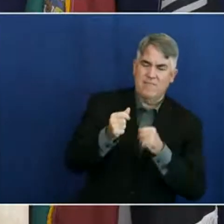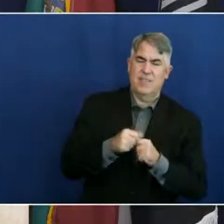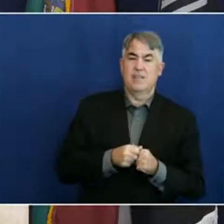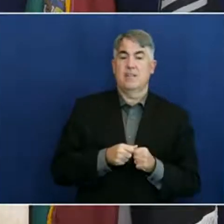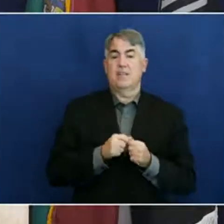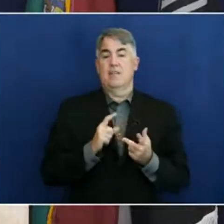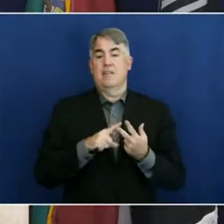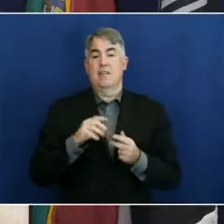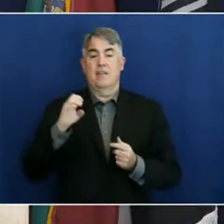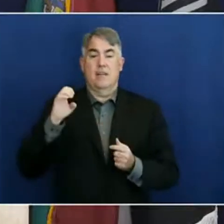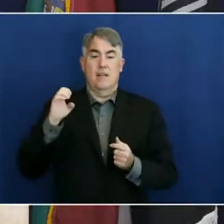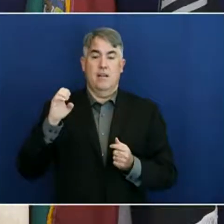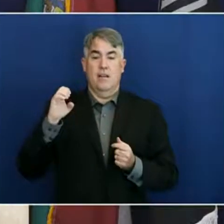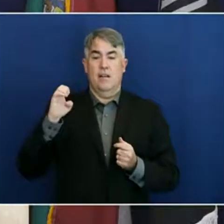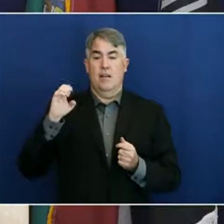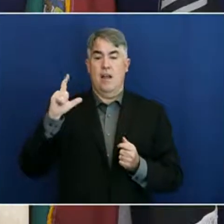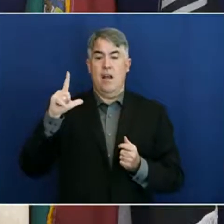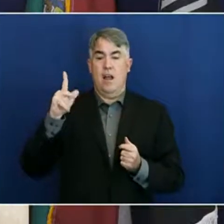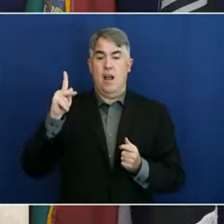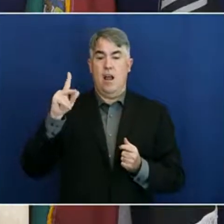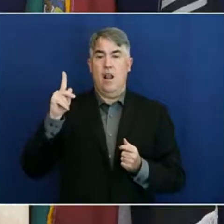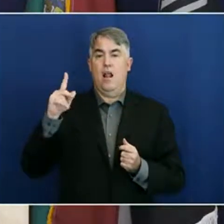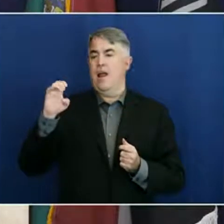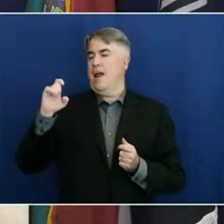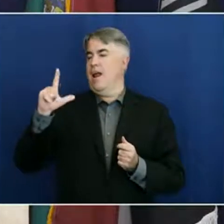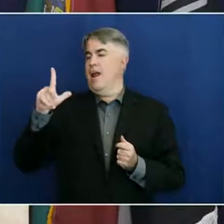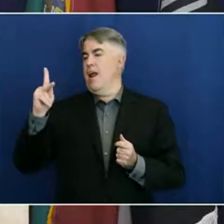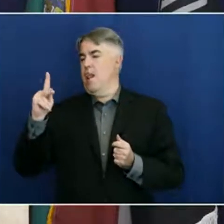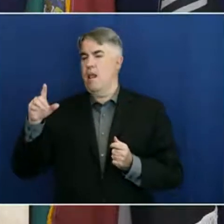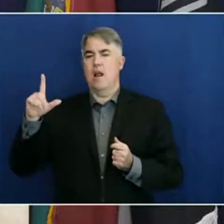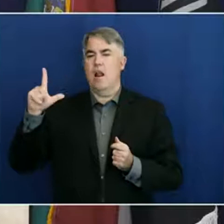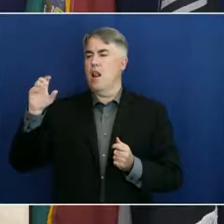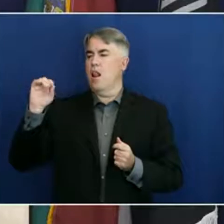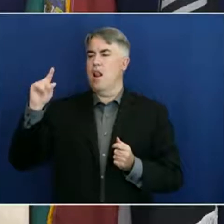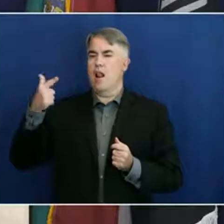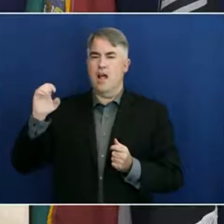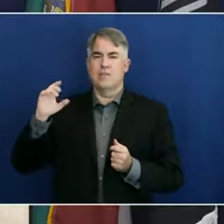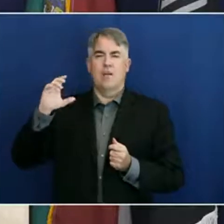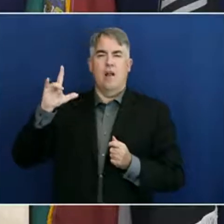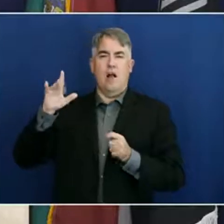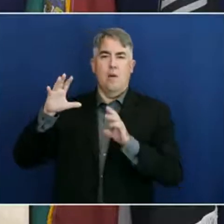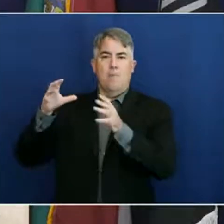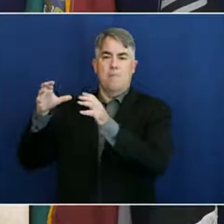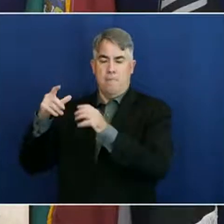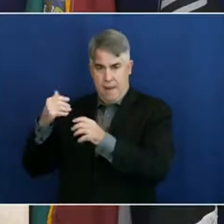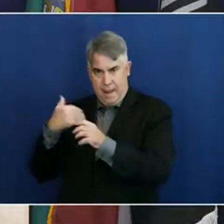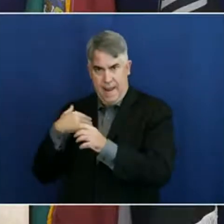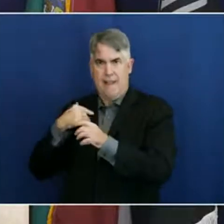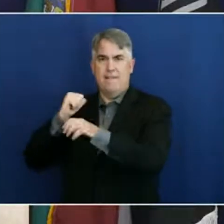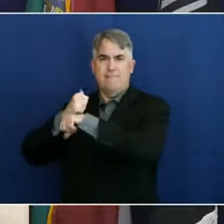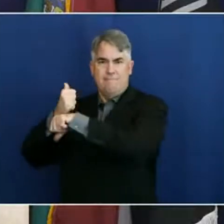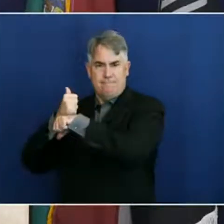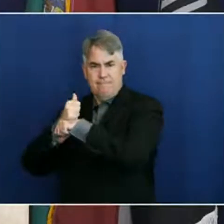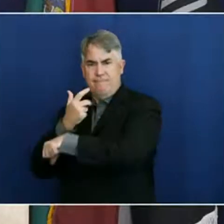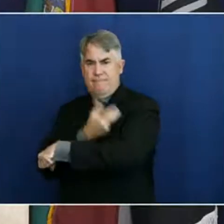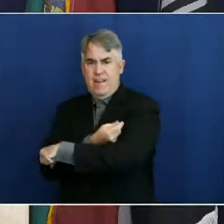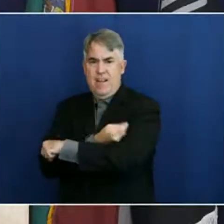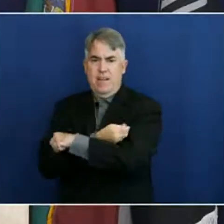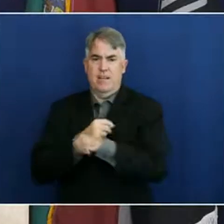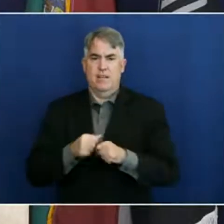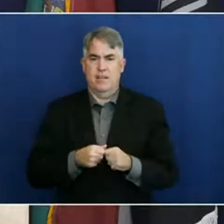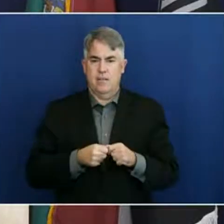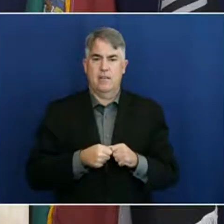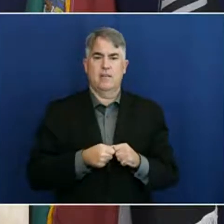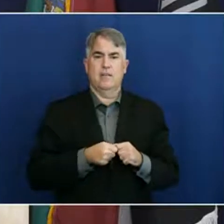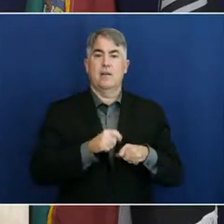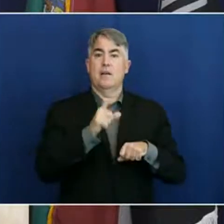American Islamic Relations, looking at large gatherings and numbers of folks around the end of Ramadan. And we will have more information